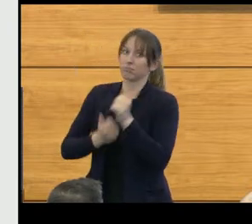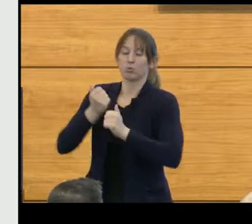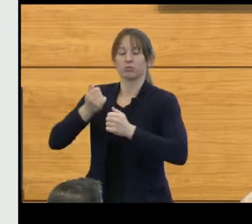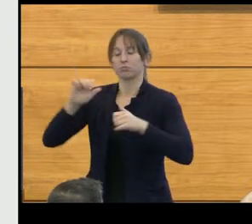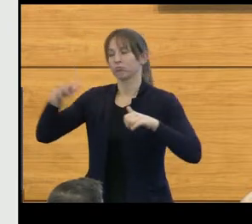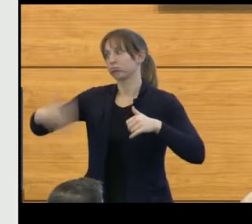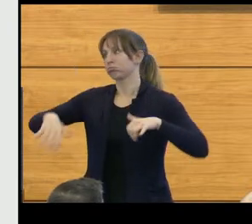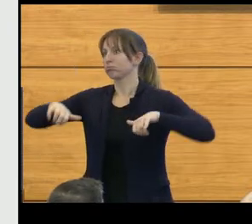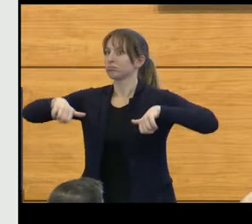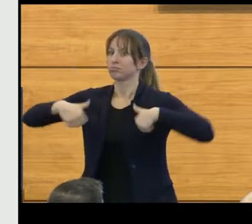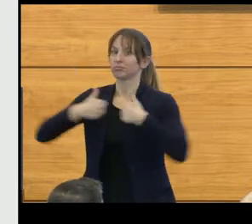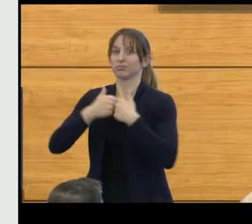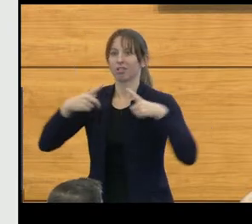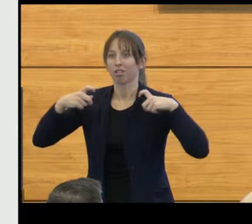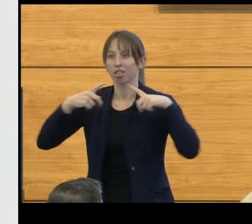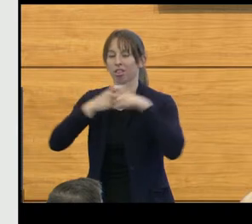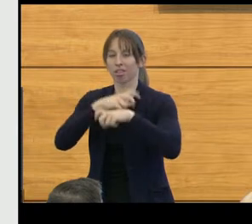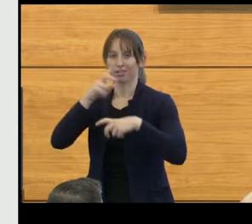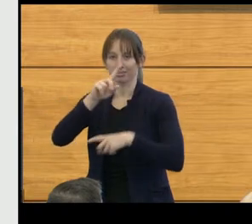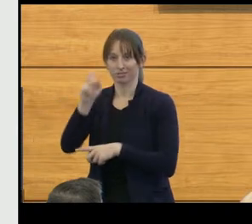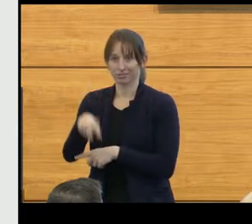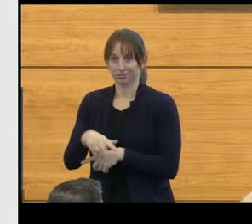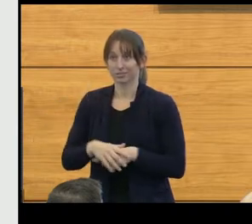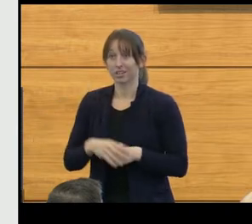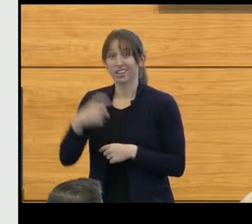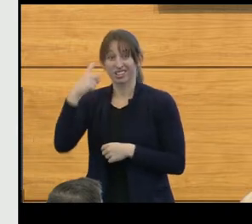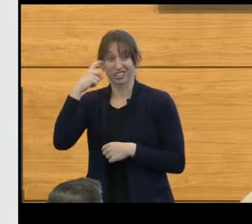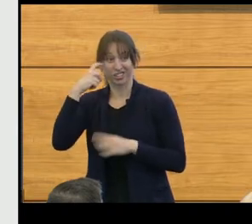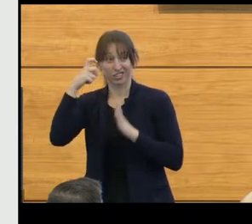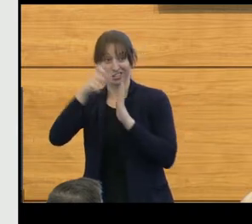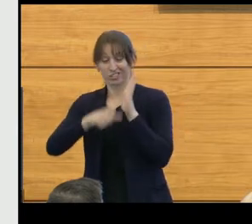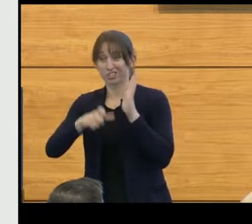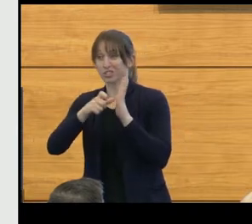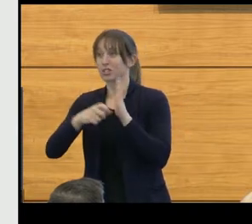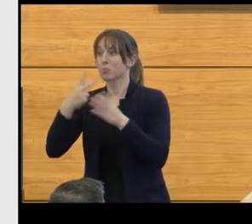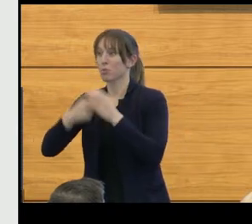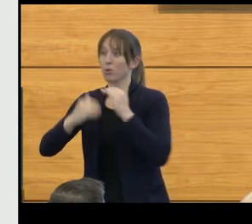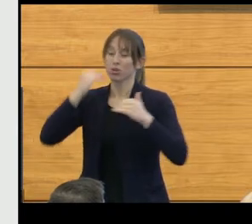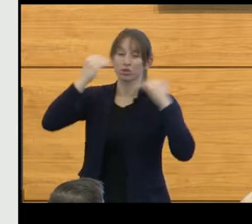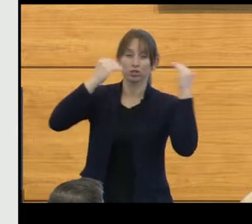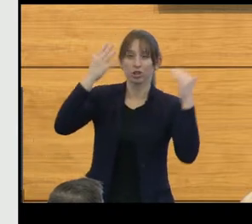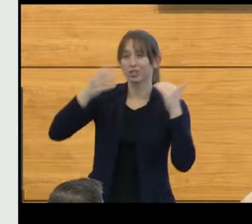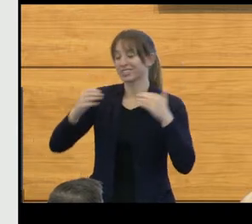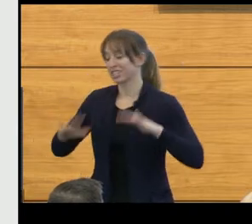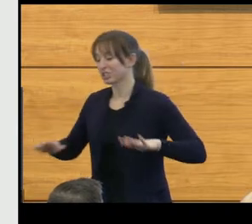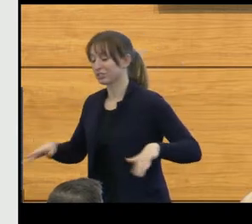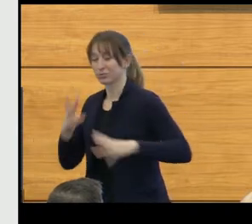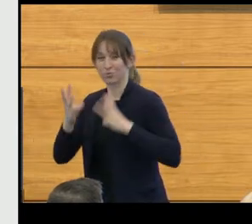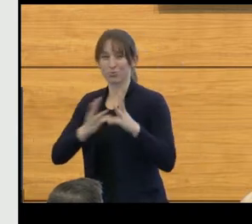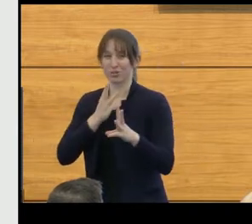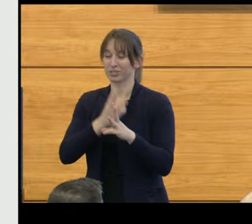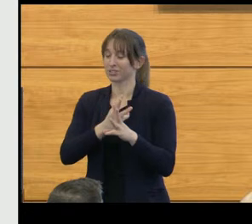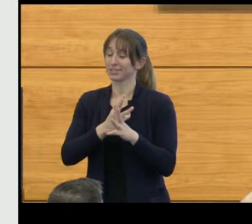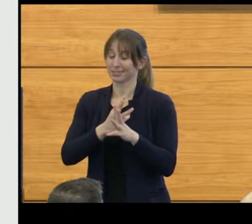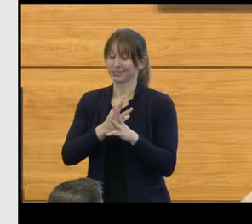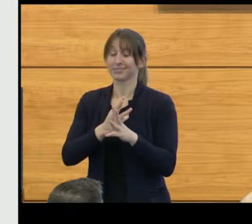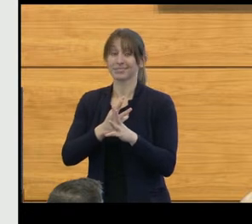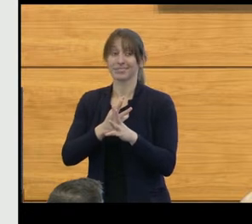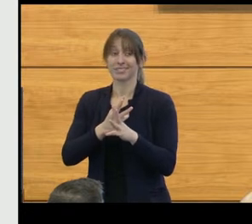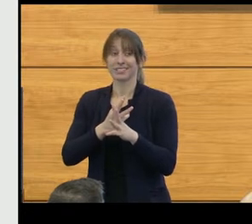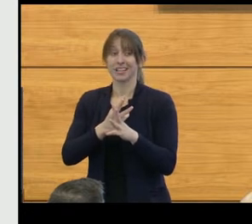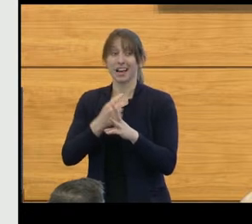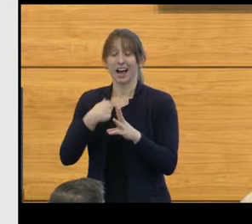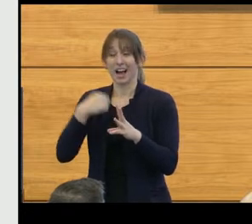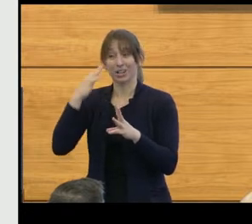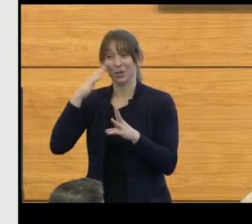questions. And as a neurosurgeon who practices in both the adult and pediatric world, I can assure you that getting a